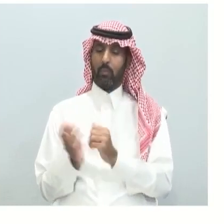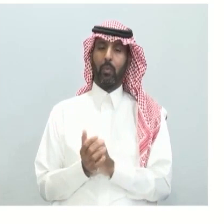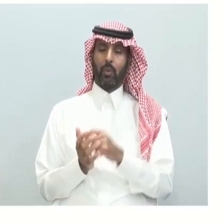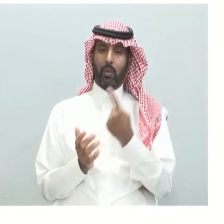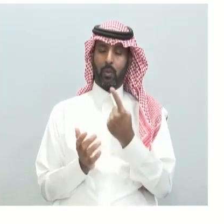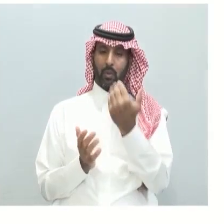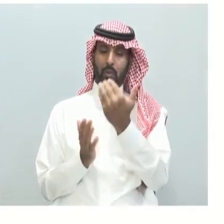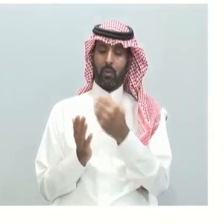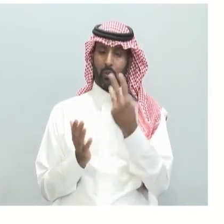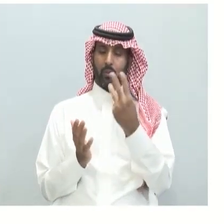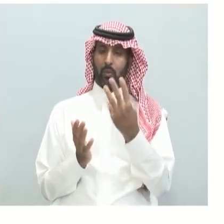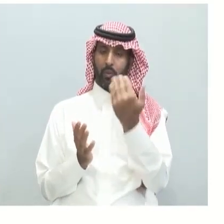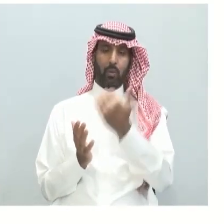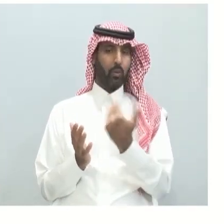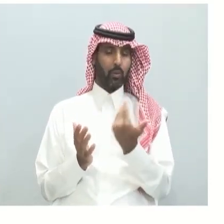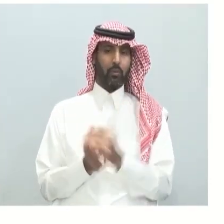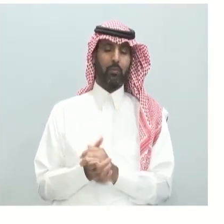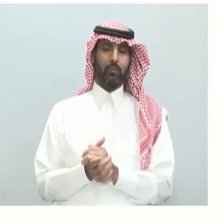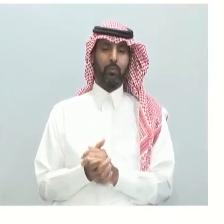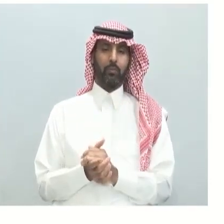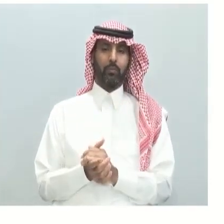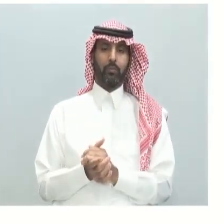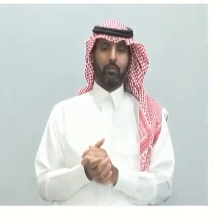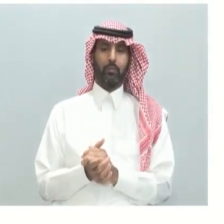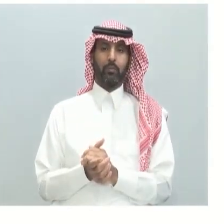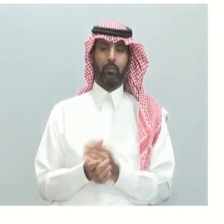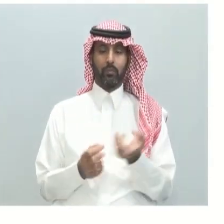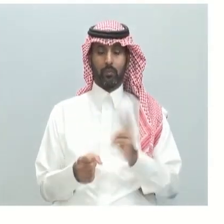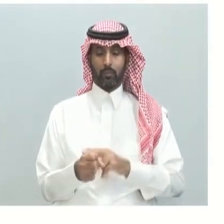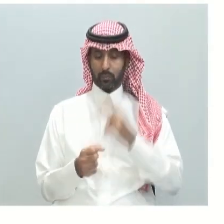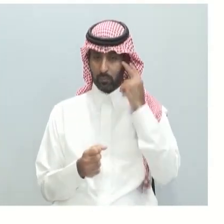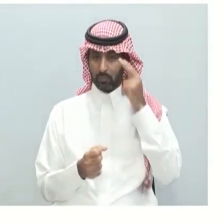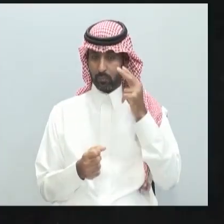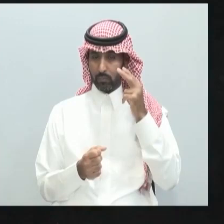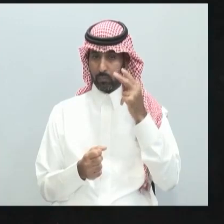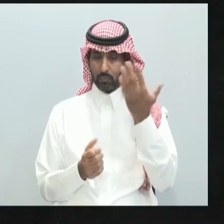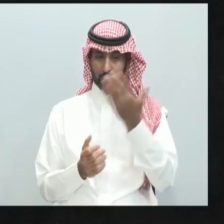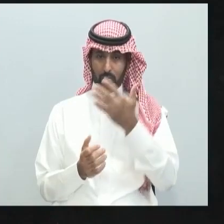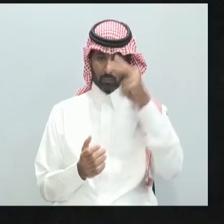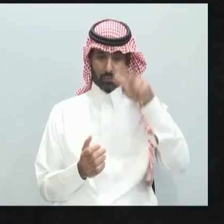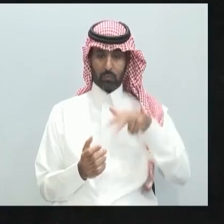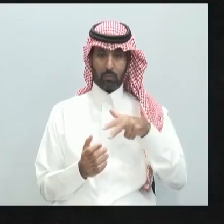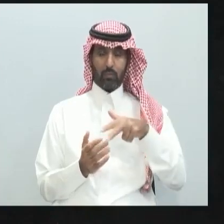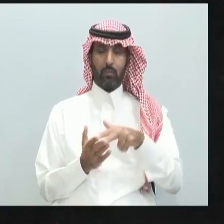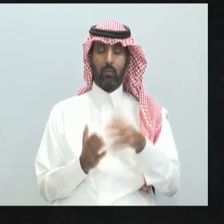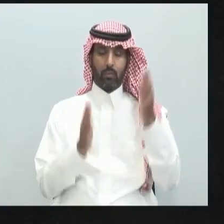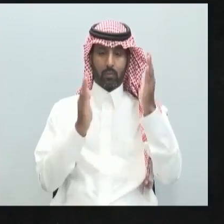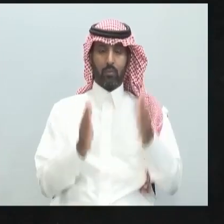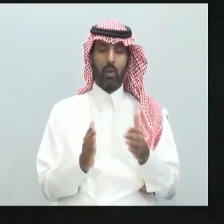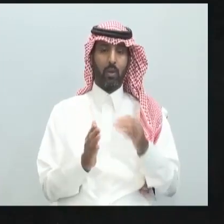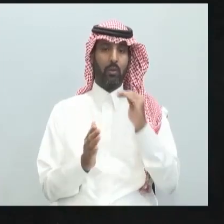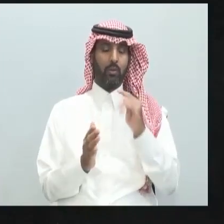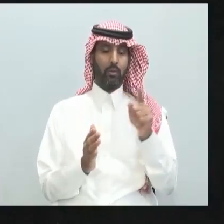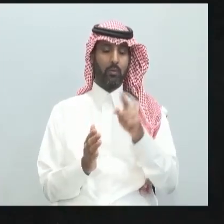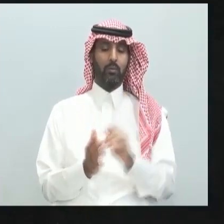one, two, or three. So we'll be listening again to the article to answer these two questions. So